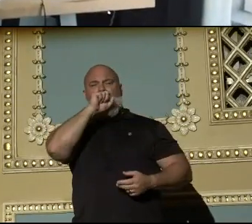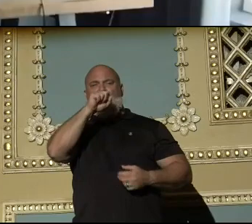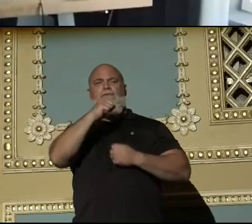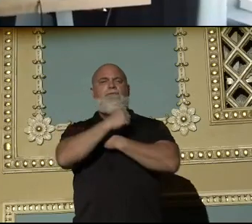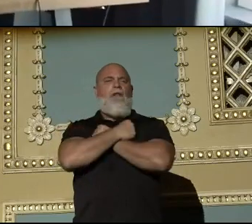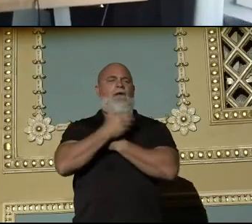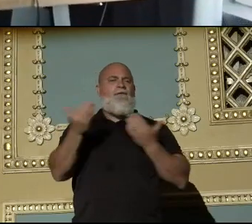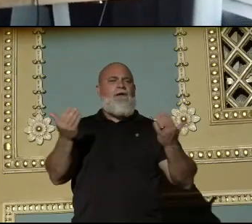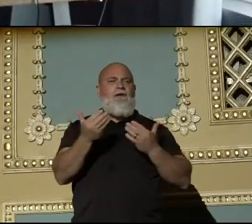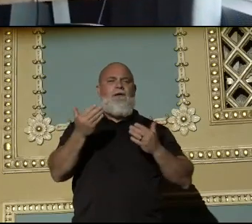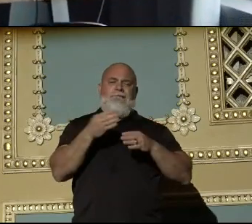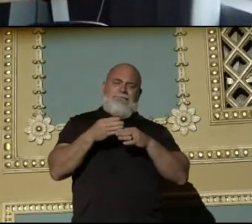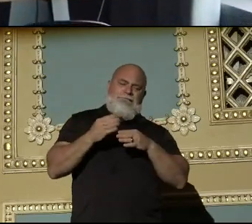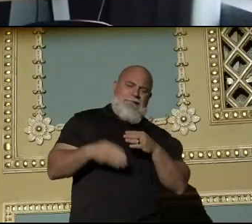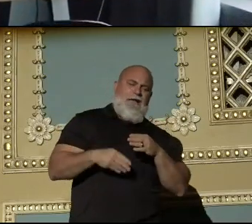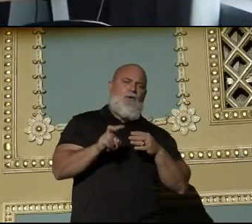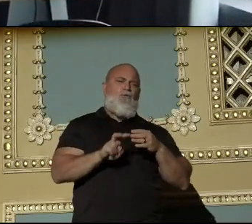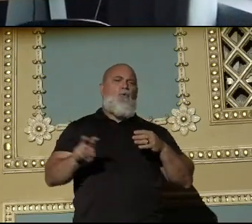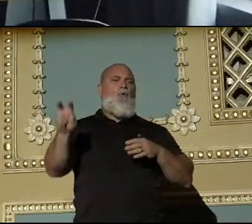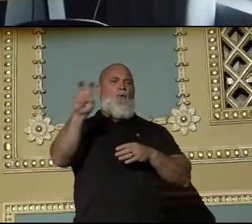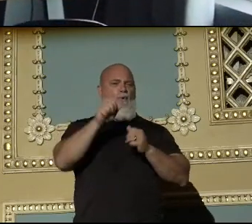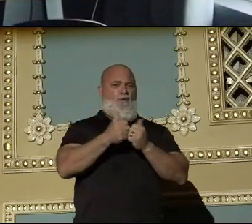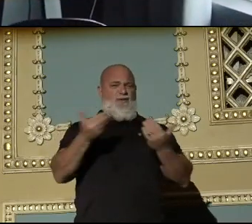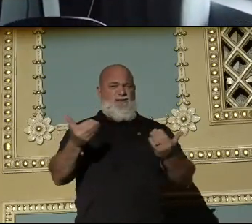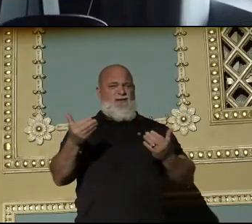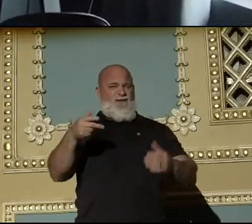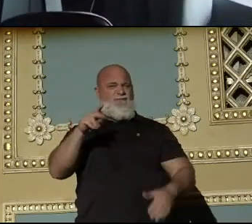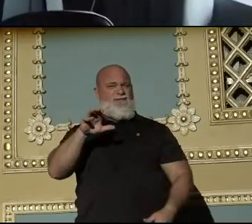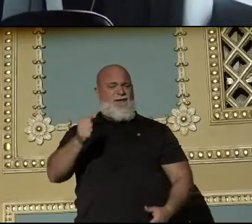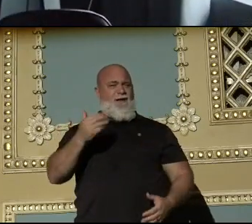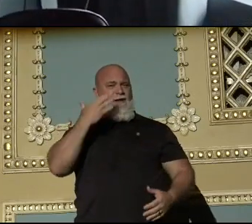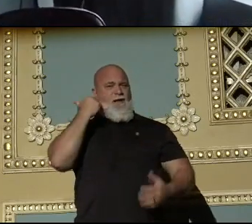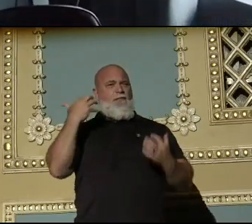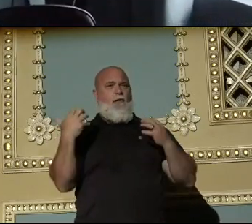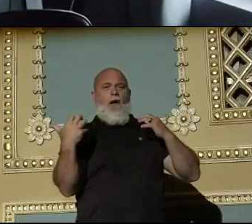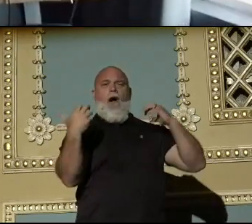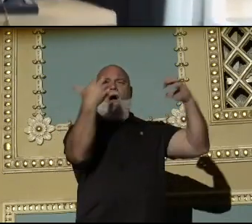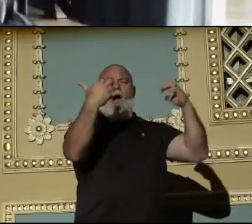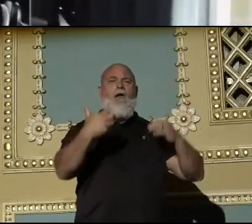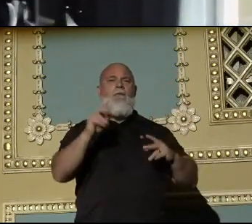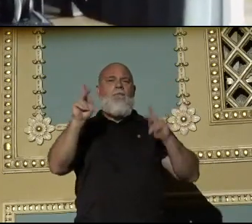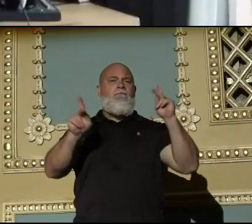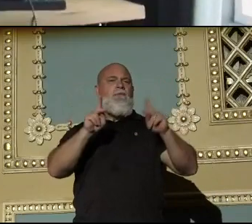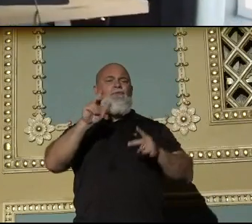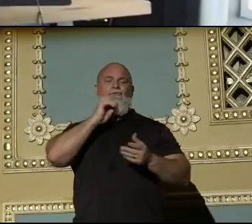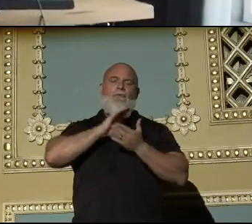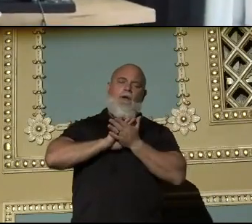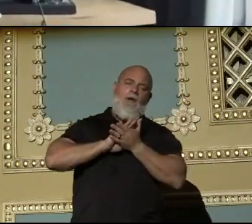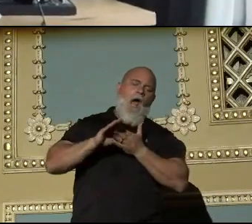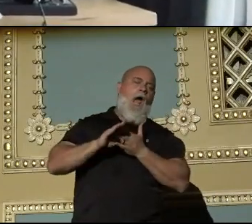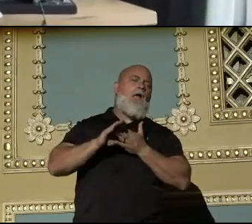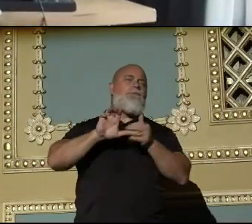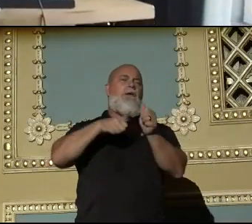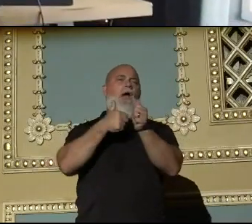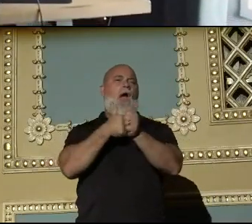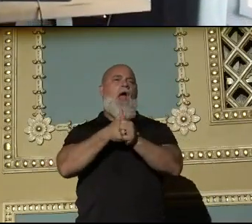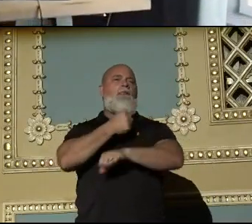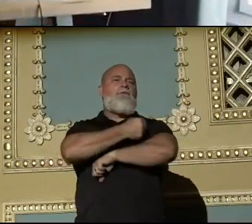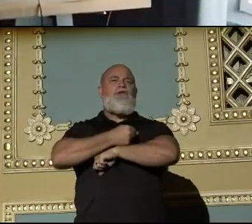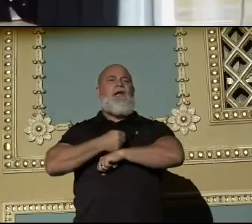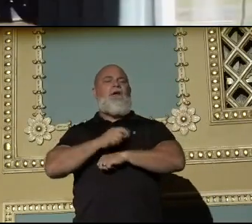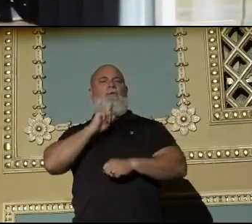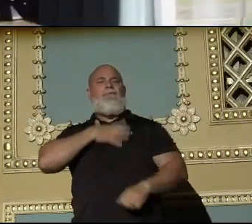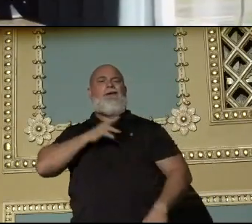every single tour we've done at the end of the year because of the audience, because of the people being so nice behind the scenes, and it's become like my second